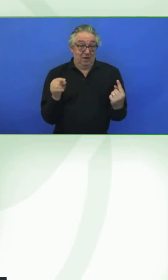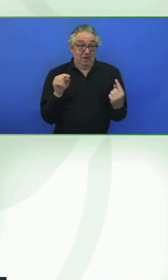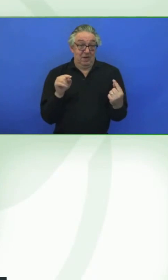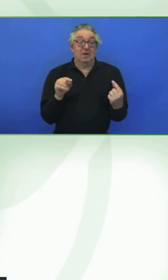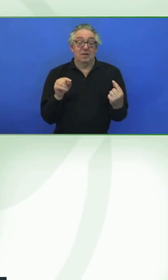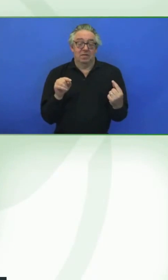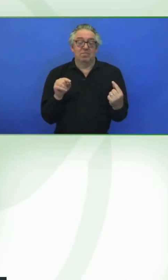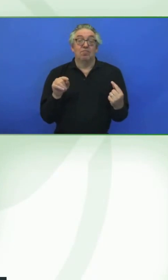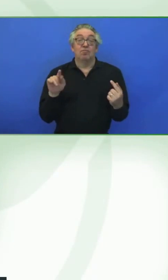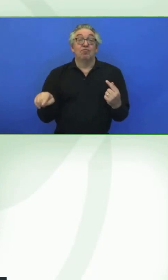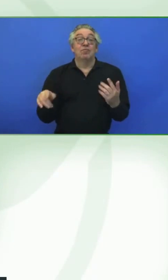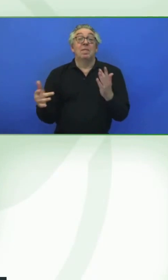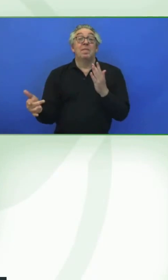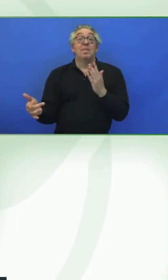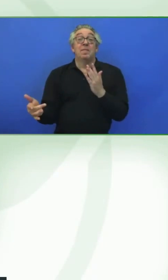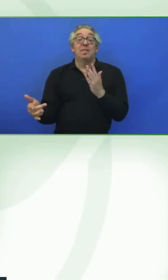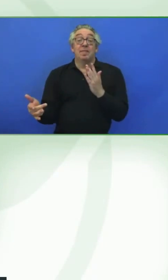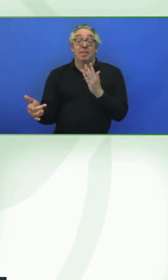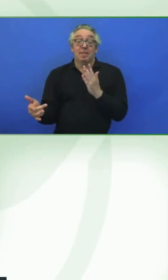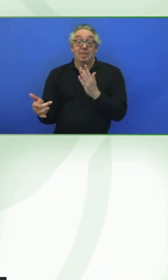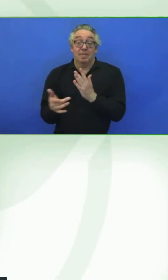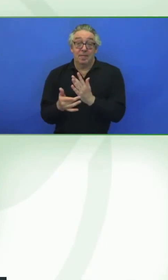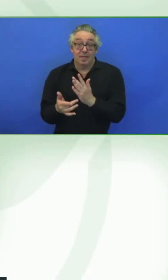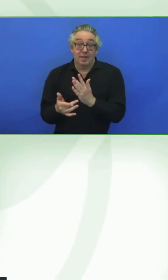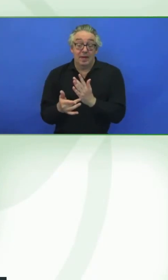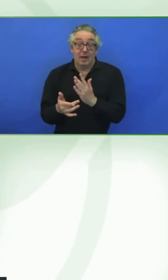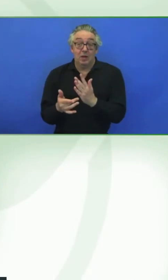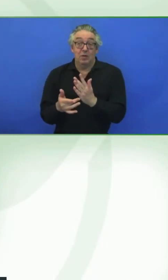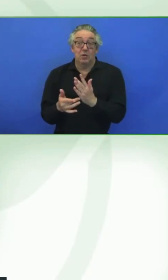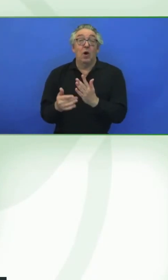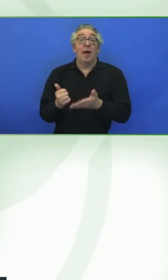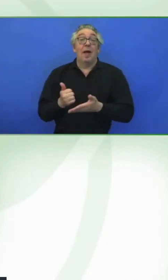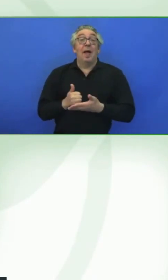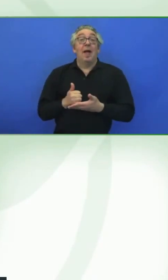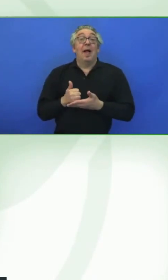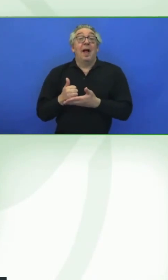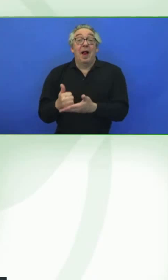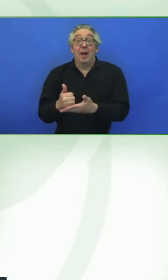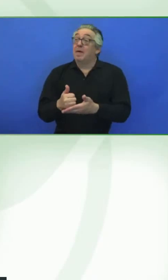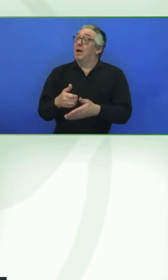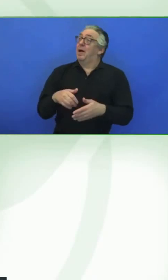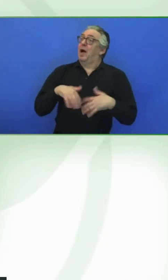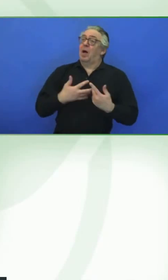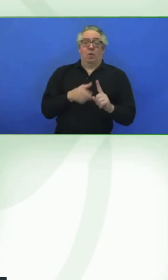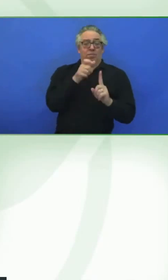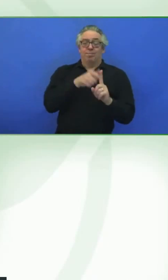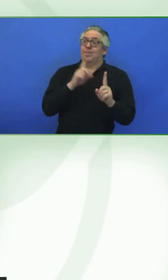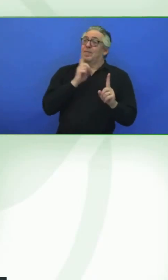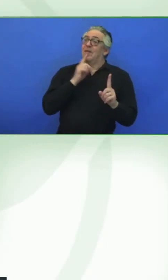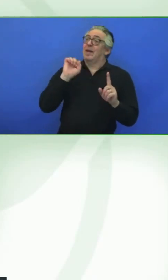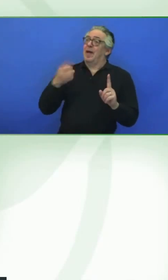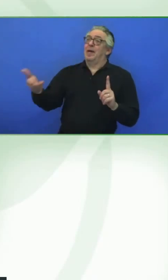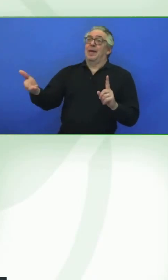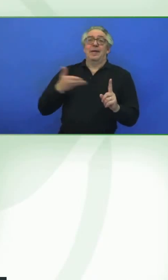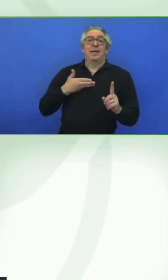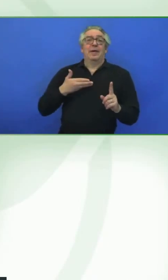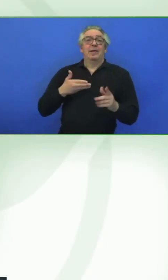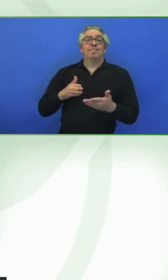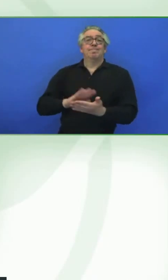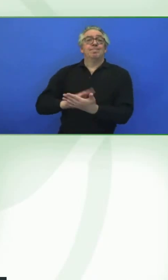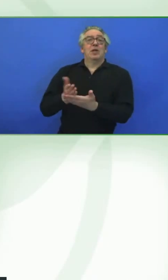to easier to interpreters. And even if I, in my introduction, have said we